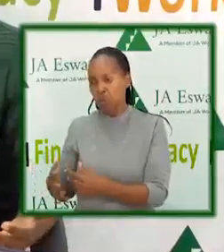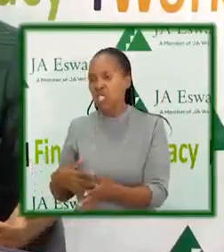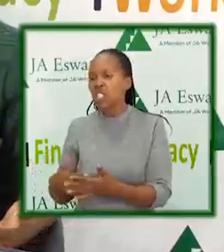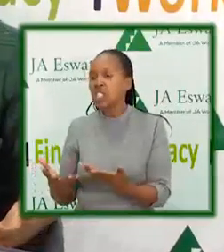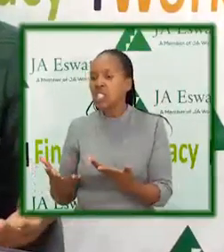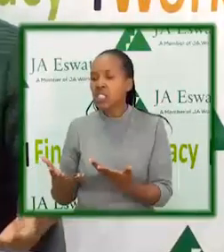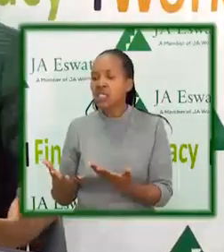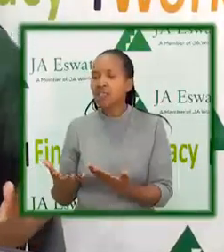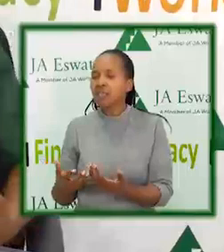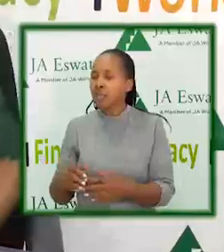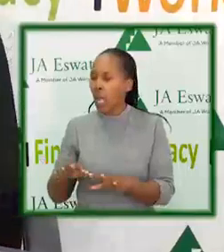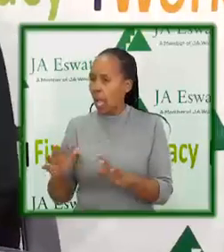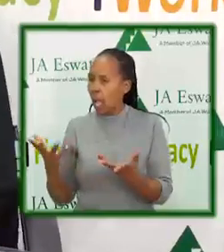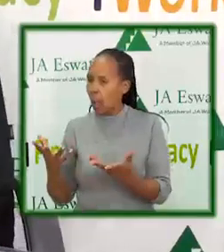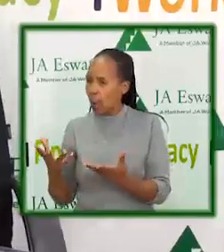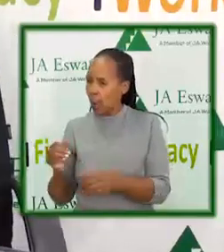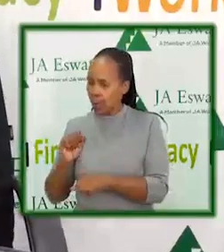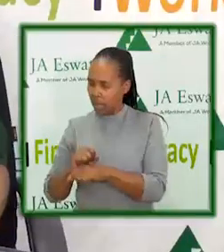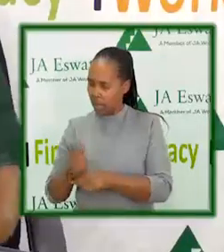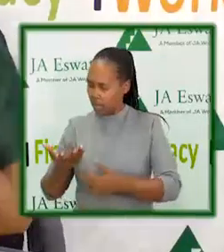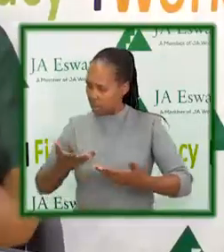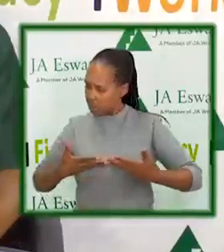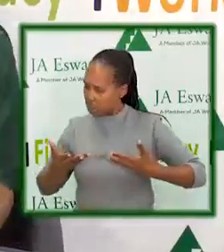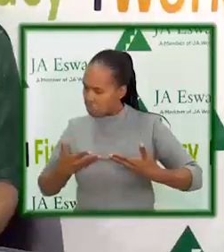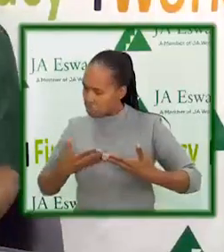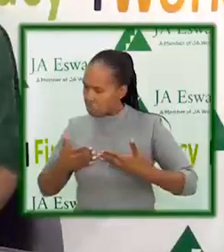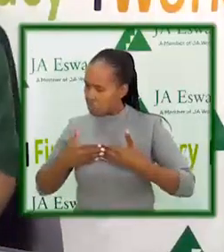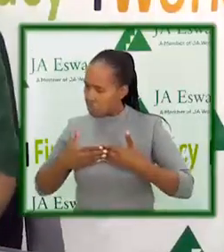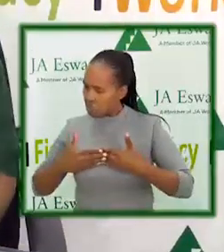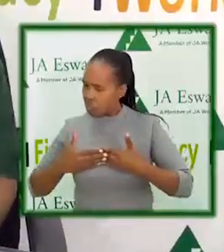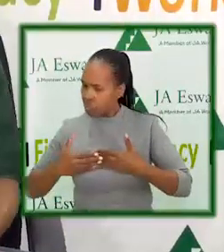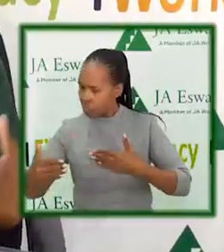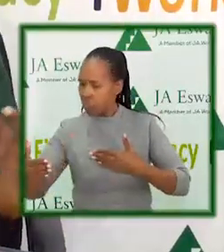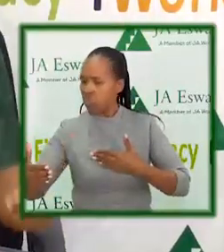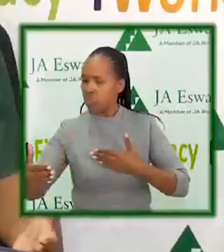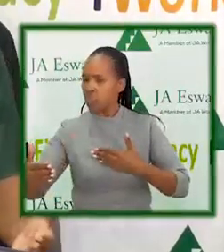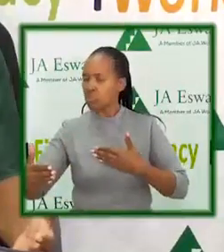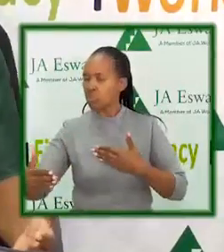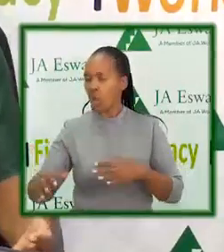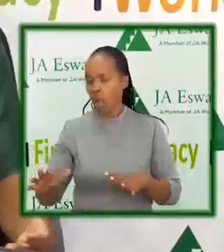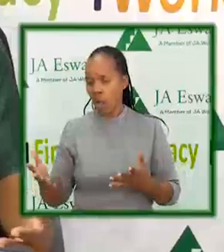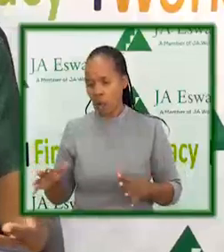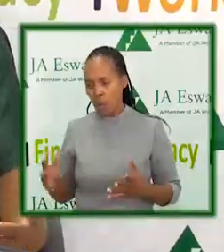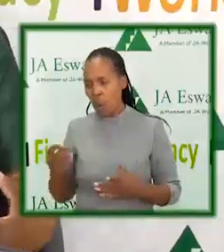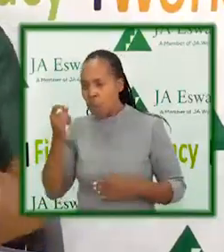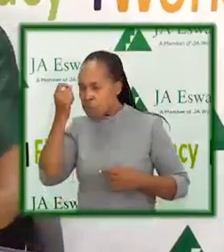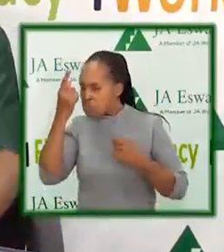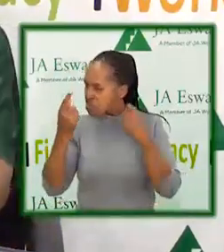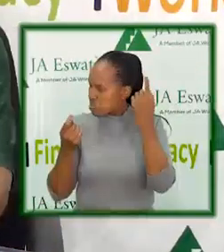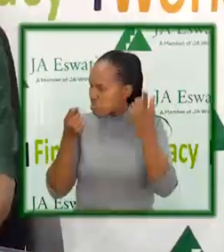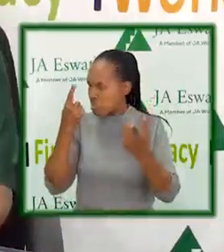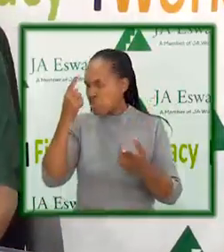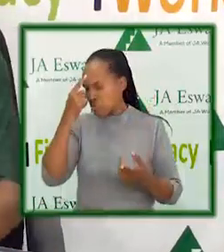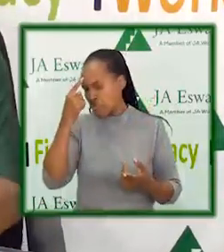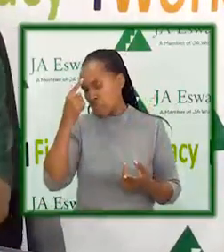the organization be able to move from where it is now to the next level? And then